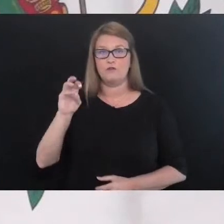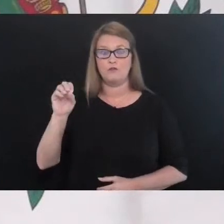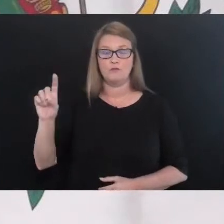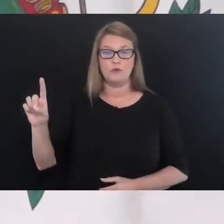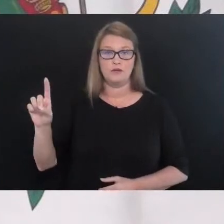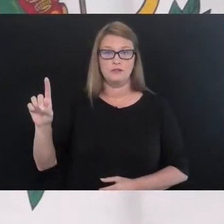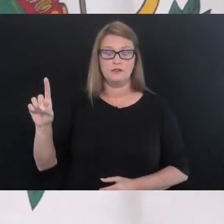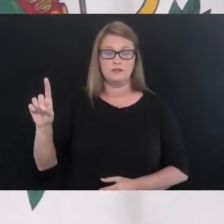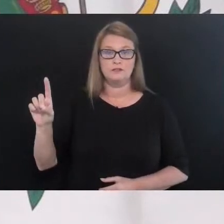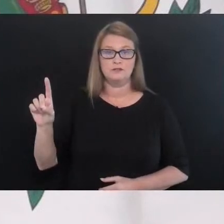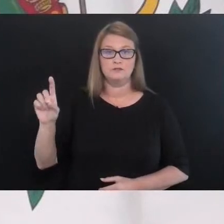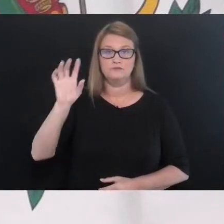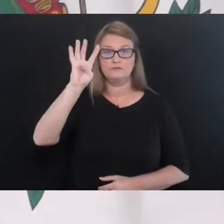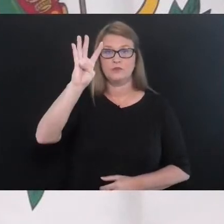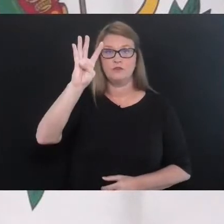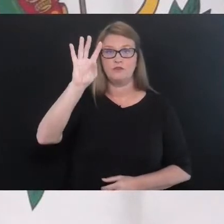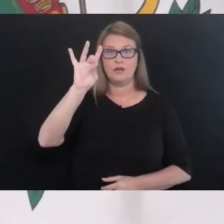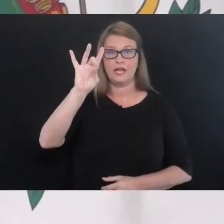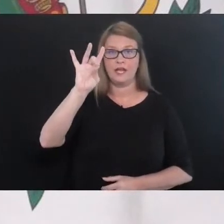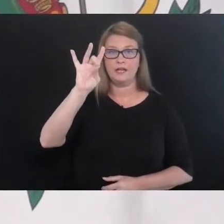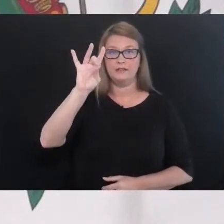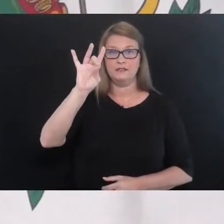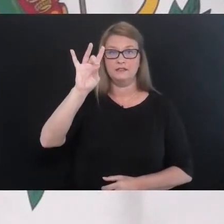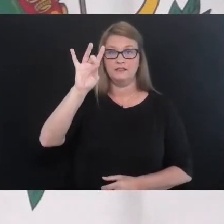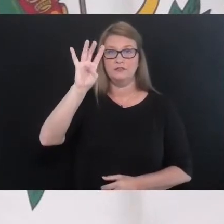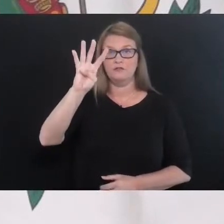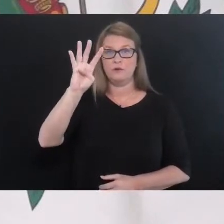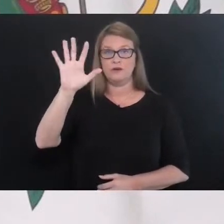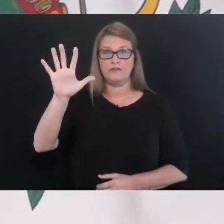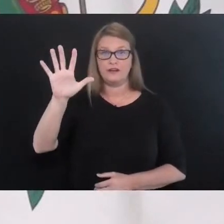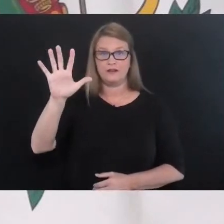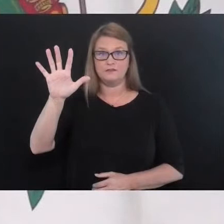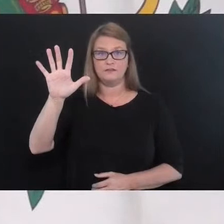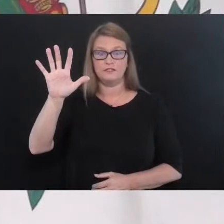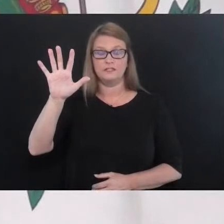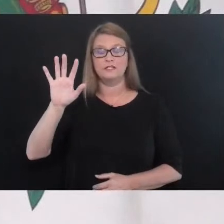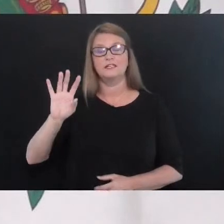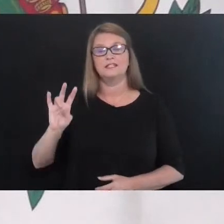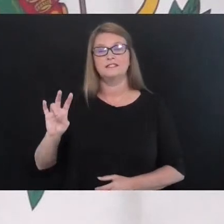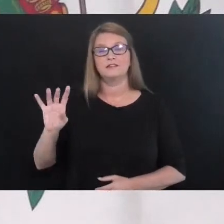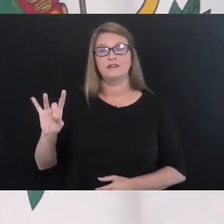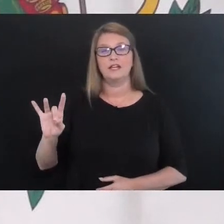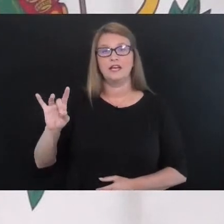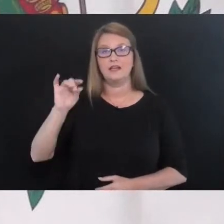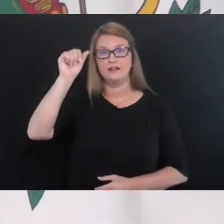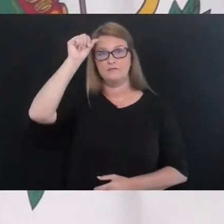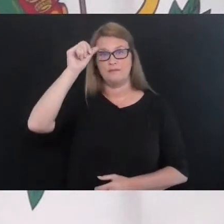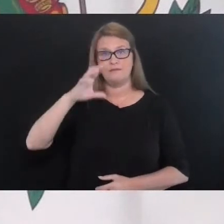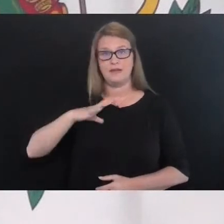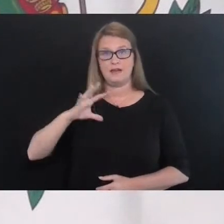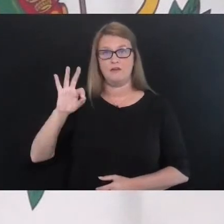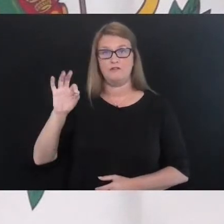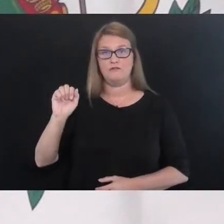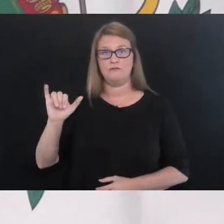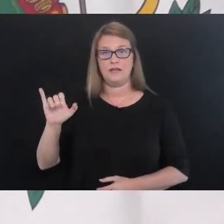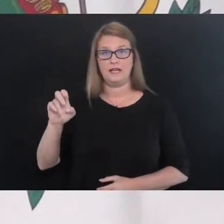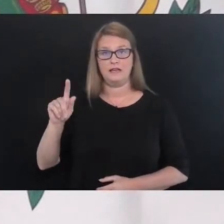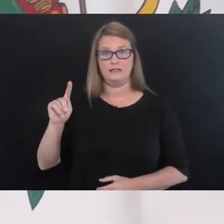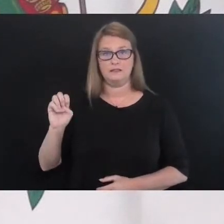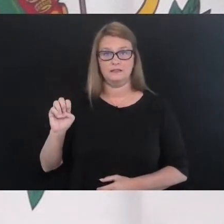County. The 4,845th death, a 78-year-old male from Fayette County.